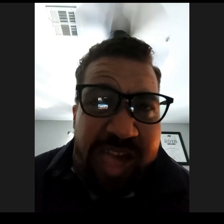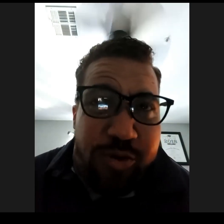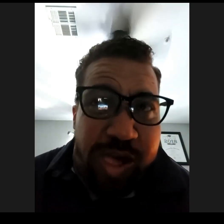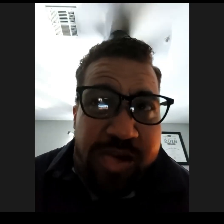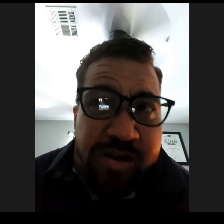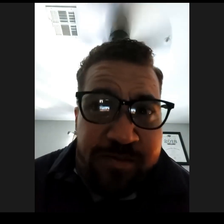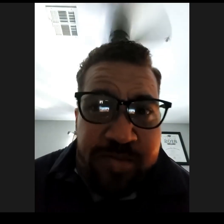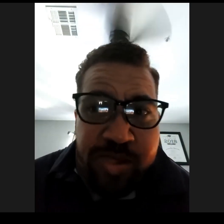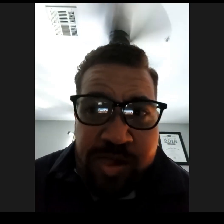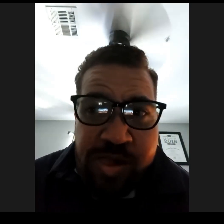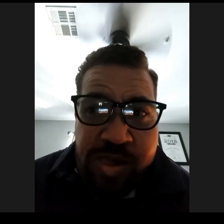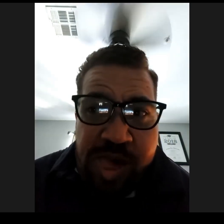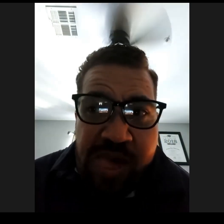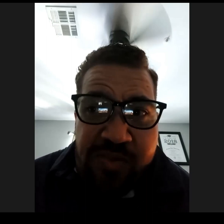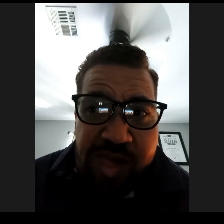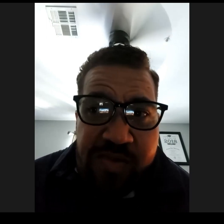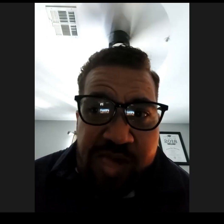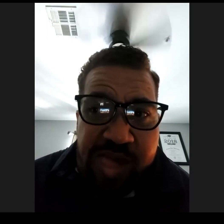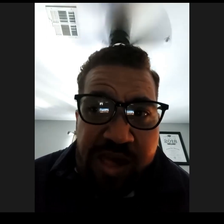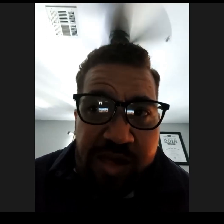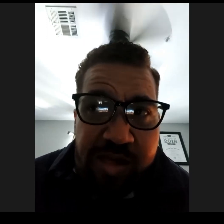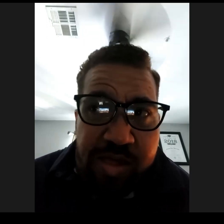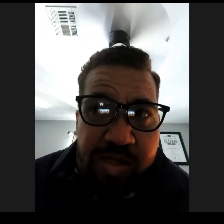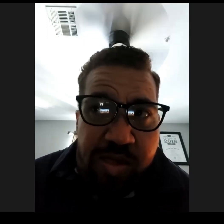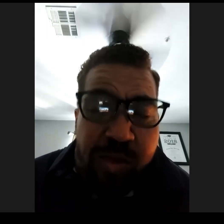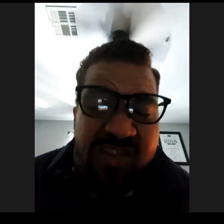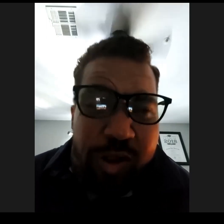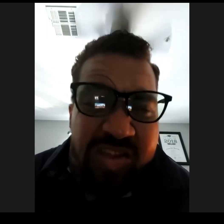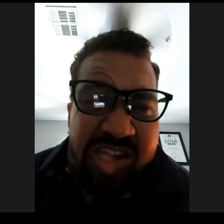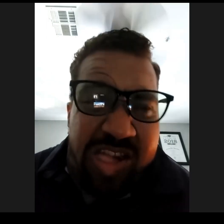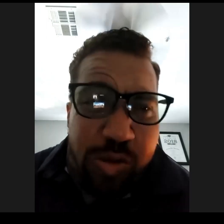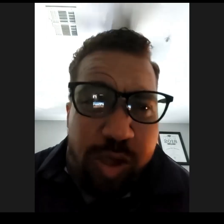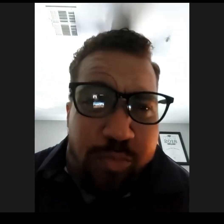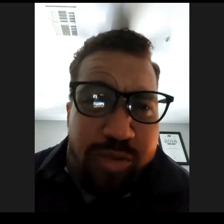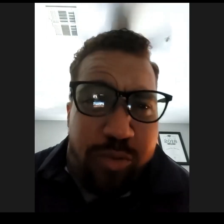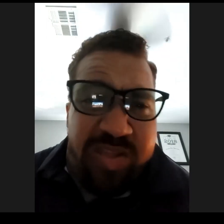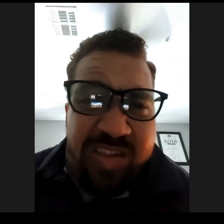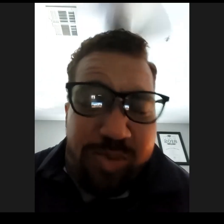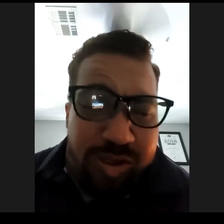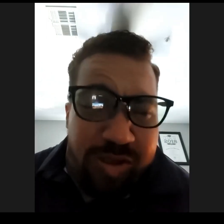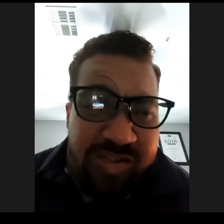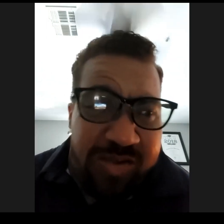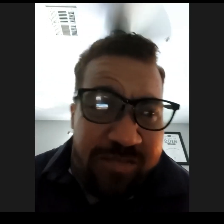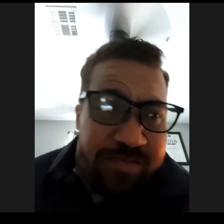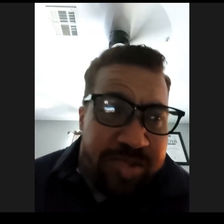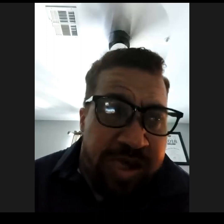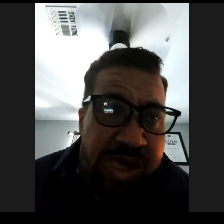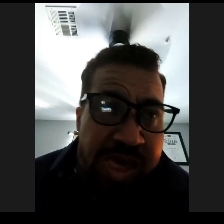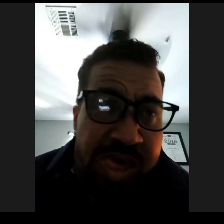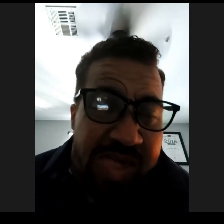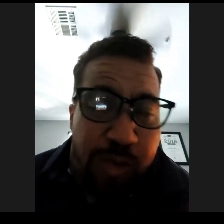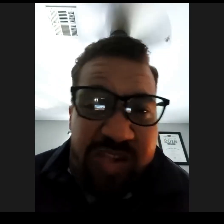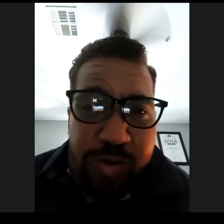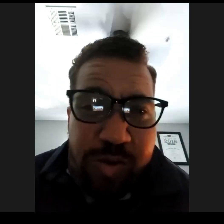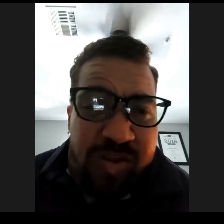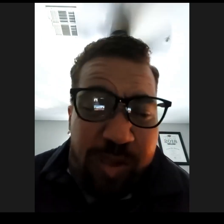first Saturday. And then yeah, I started to get around people with disabilities,